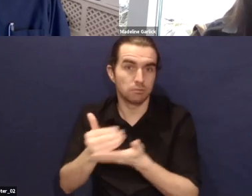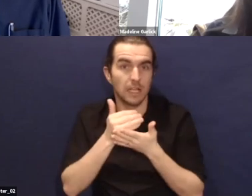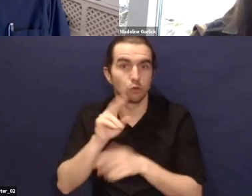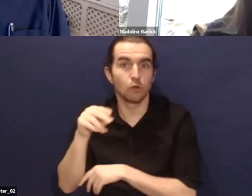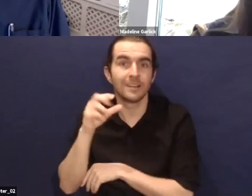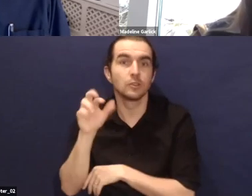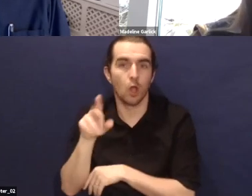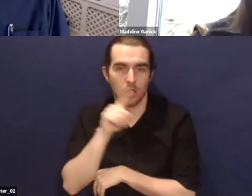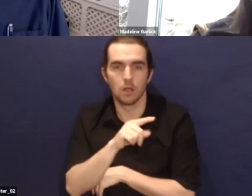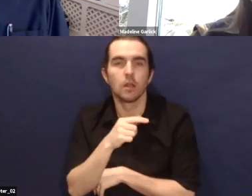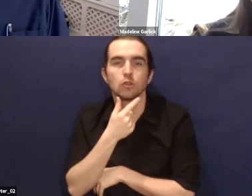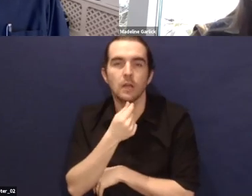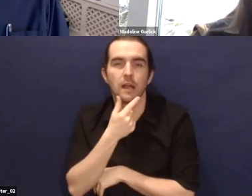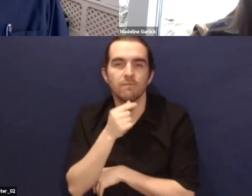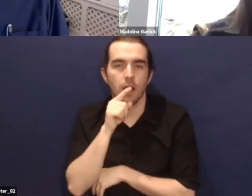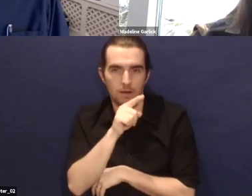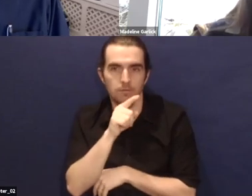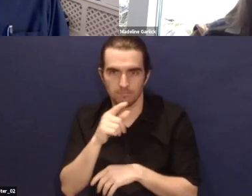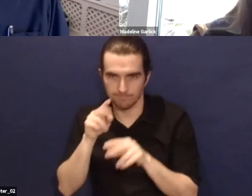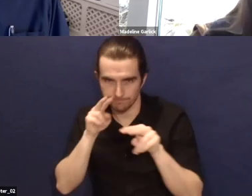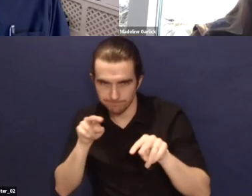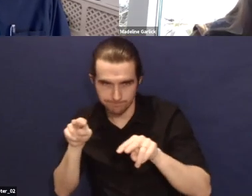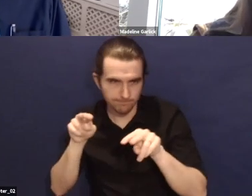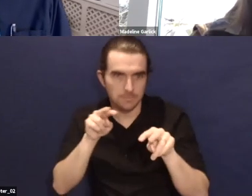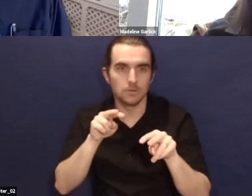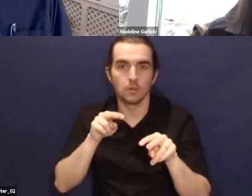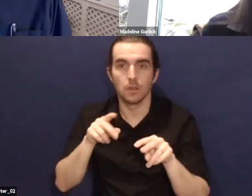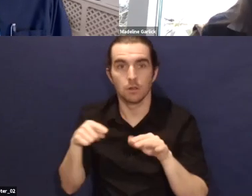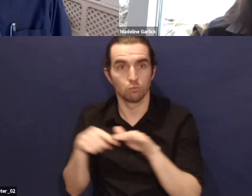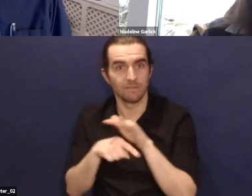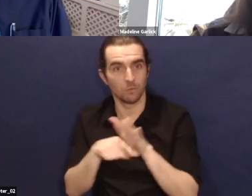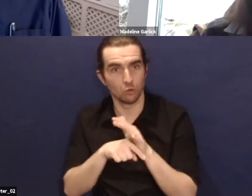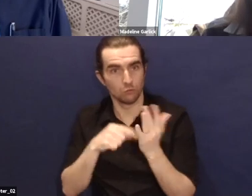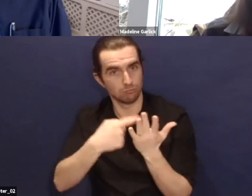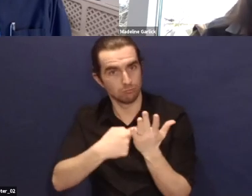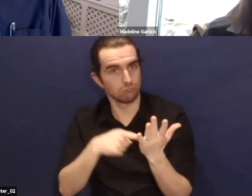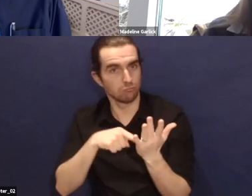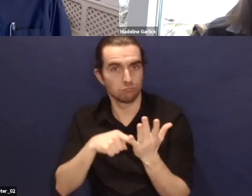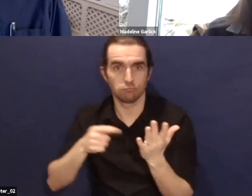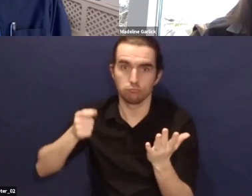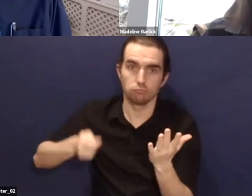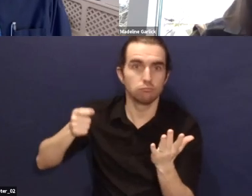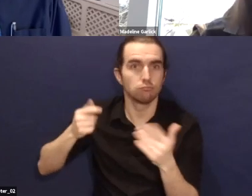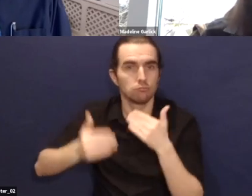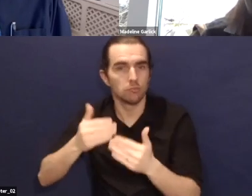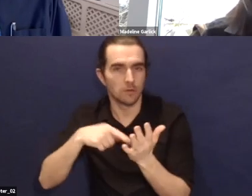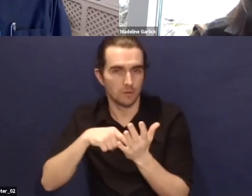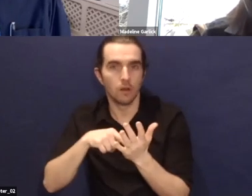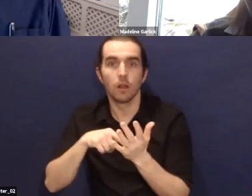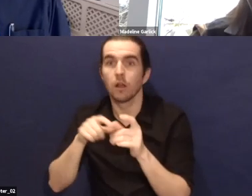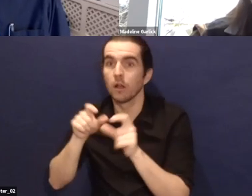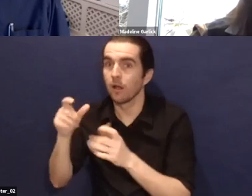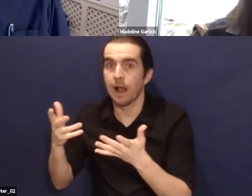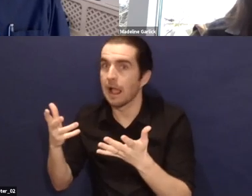legal considerations we have issued on this topic in October of last year, we emphasize that, of course, not all of